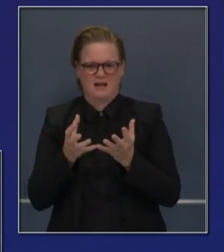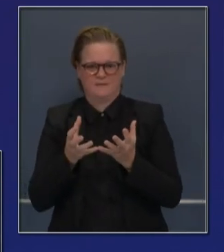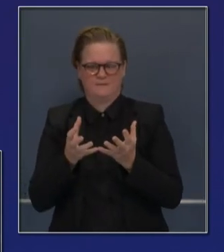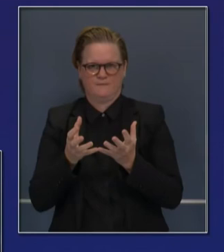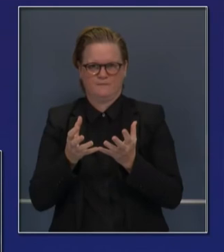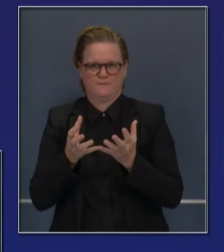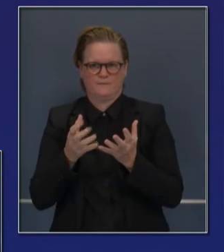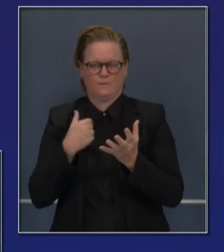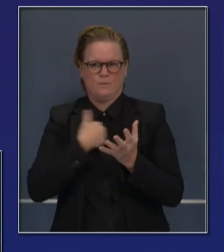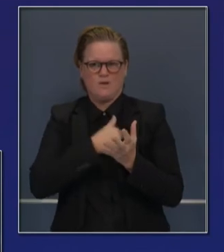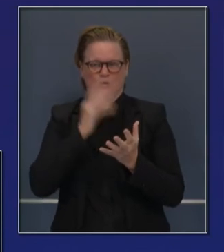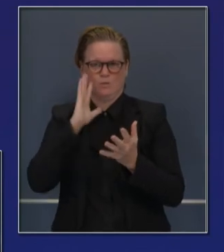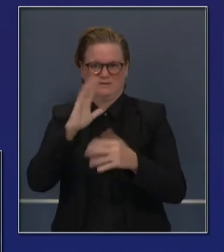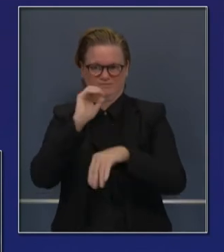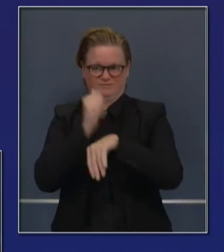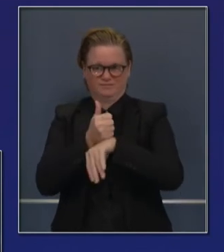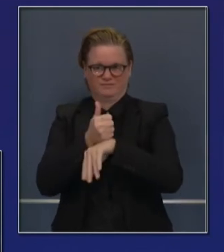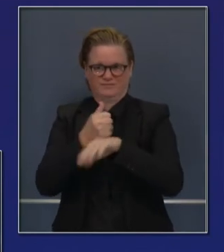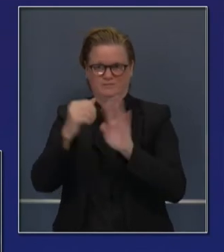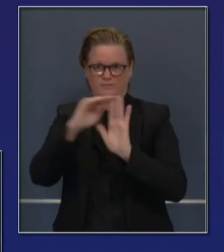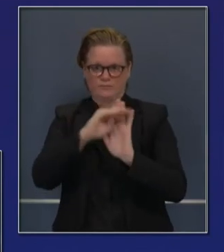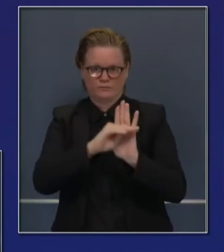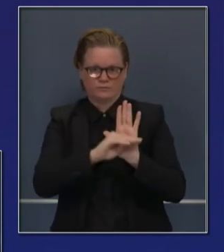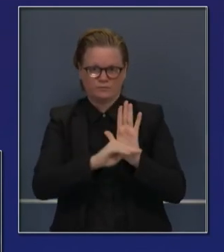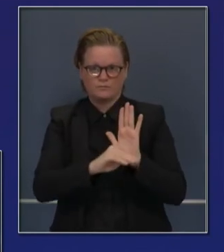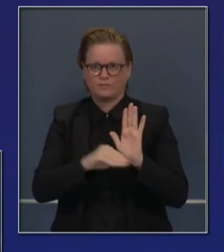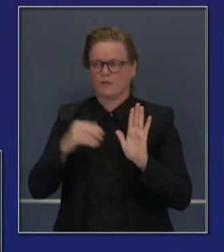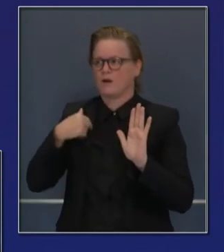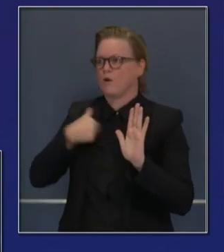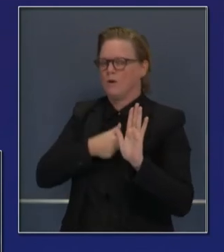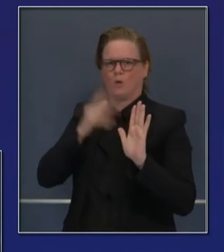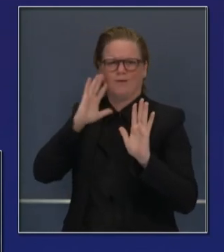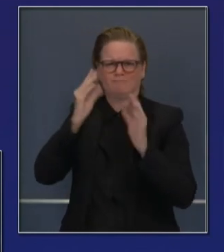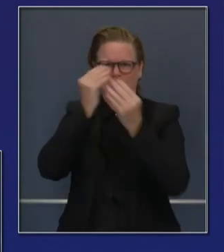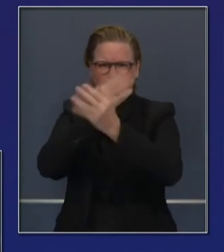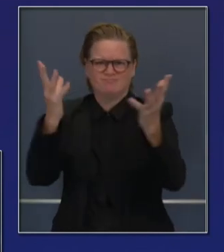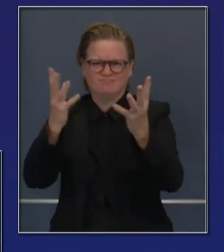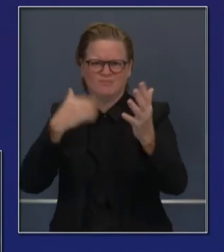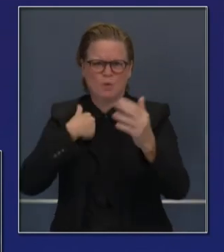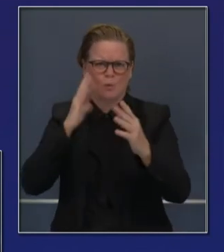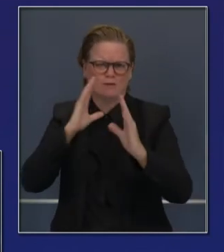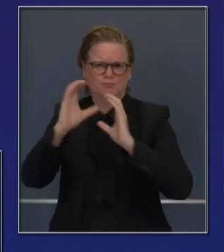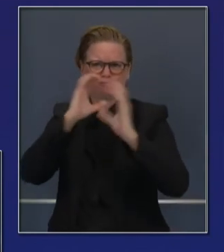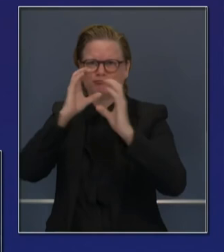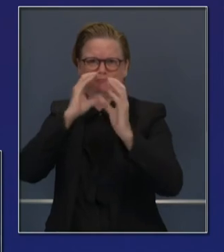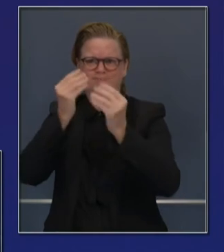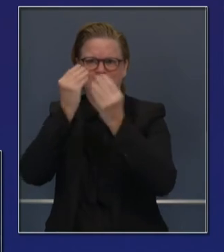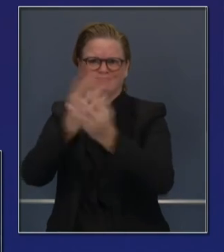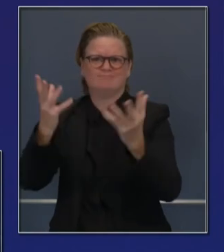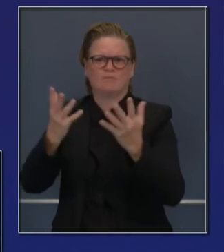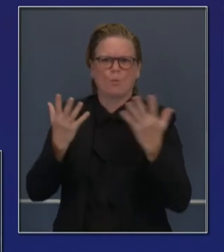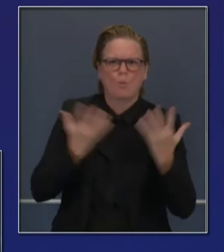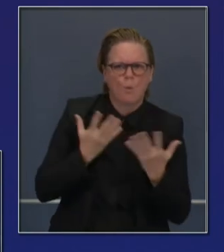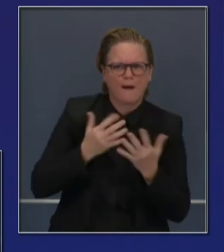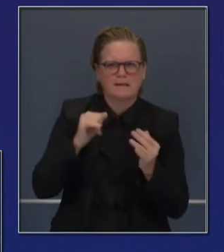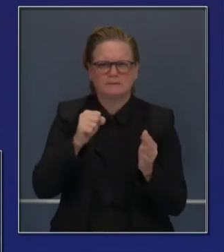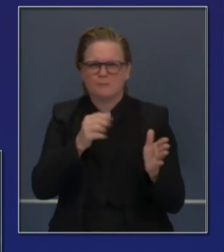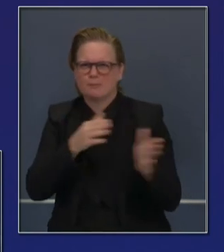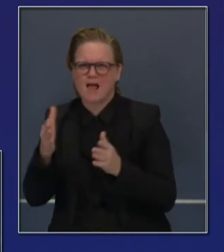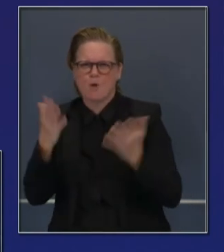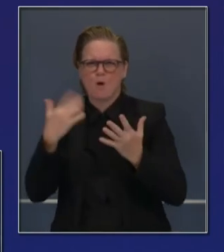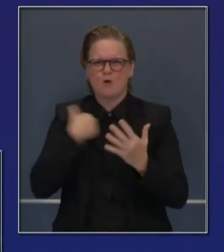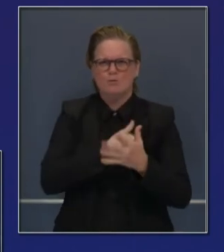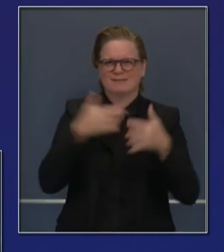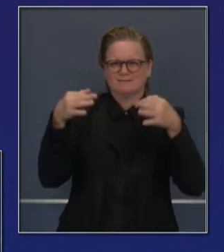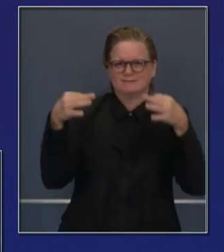strategy and plan in a very public way later this week, pursuant to the commitments we made when we established the guidelines working group